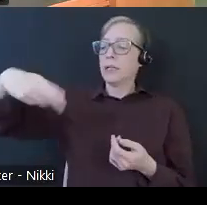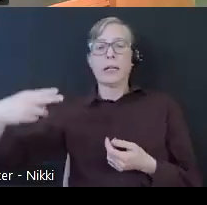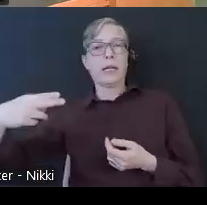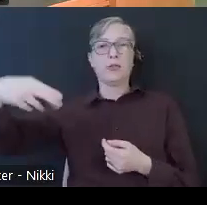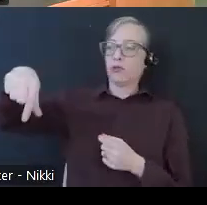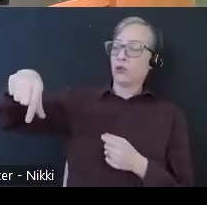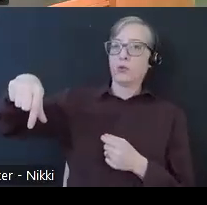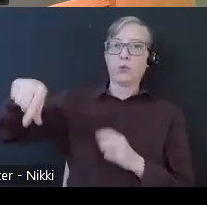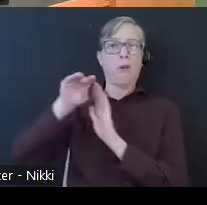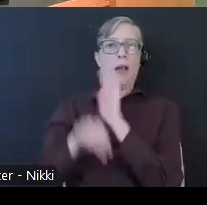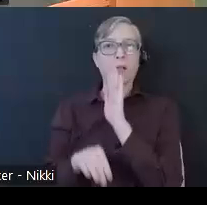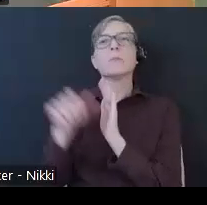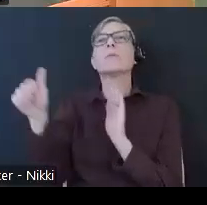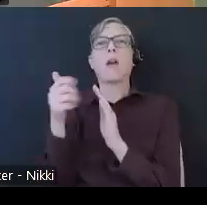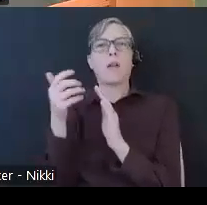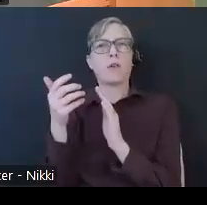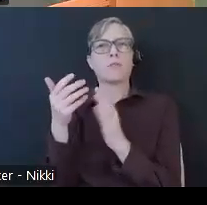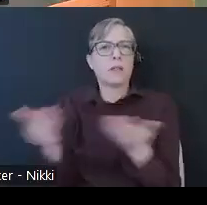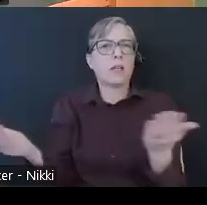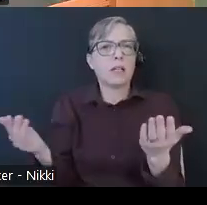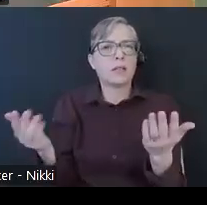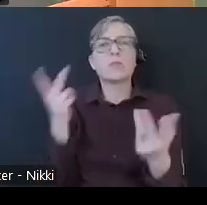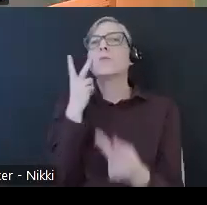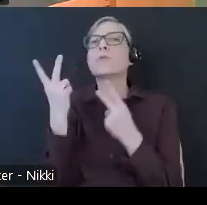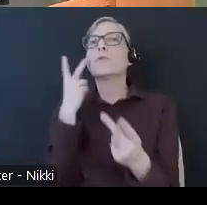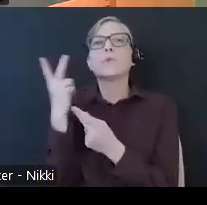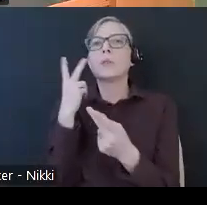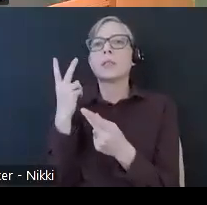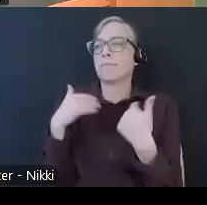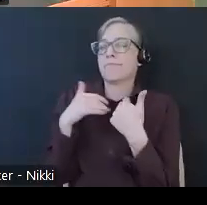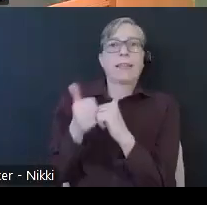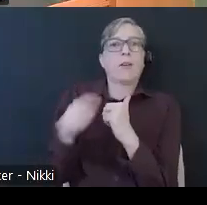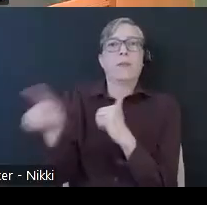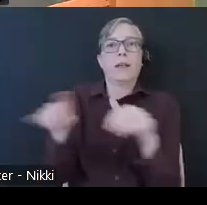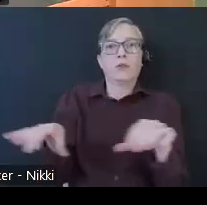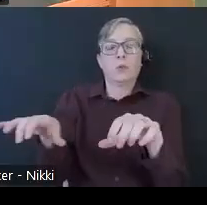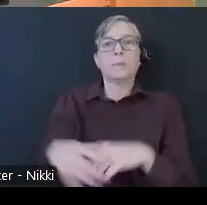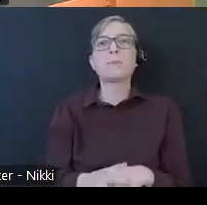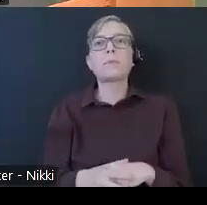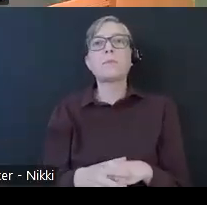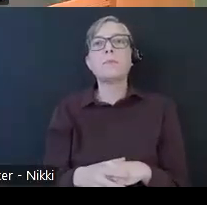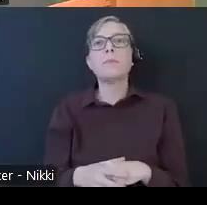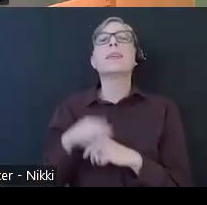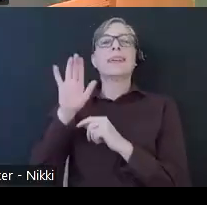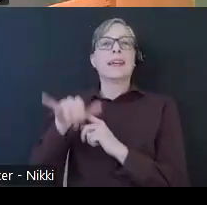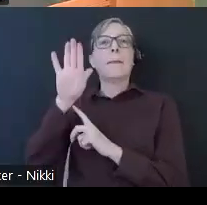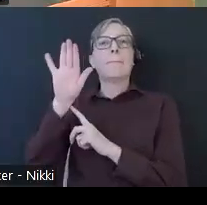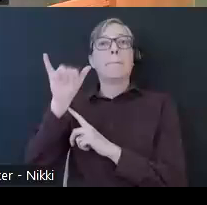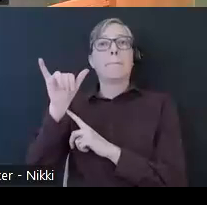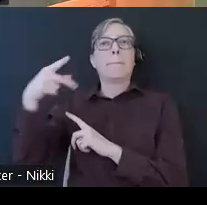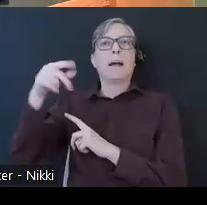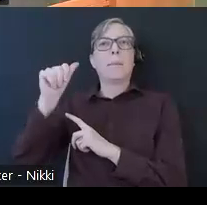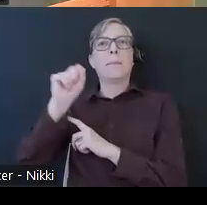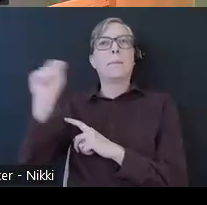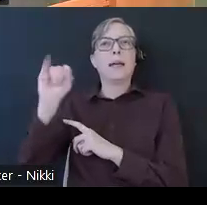see how they were doing. In the interest of not belaboring the bypass trial, this was the main outcomes